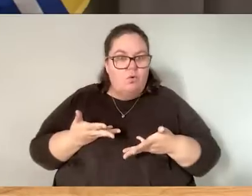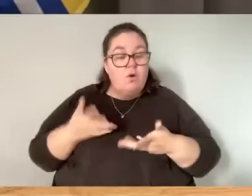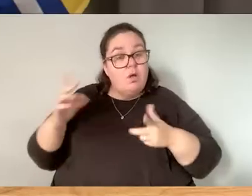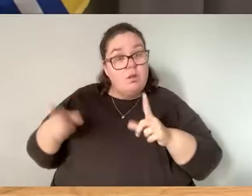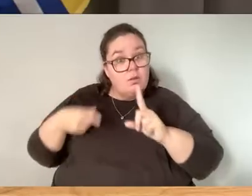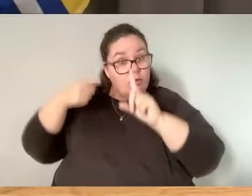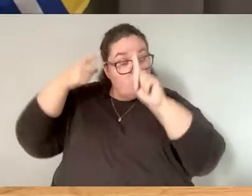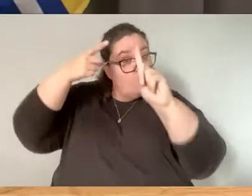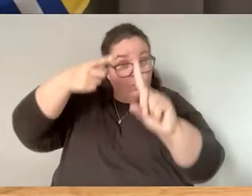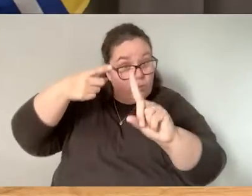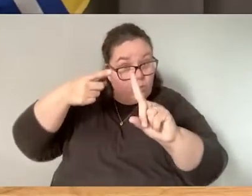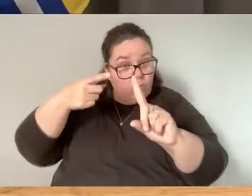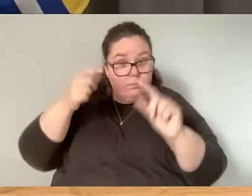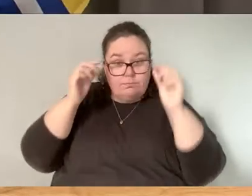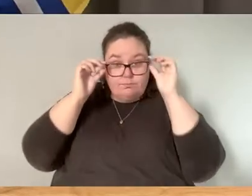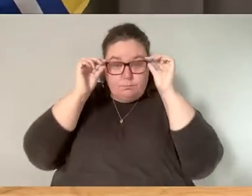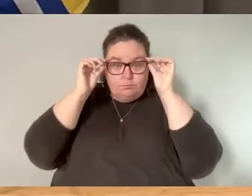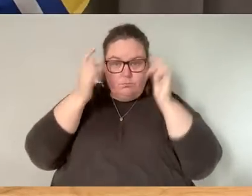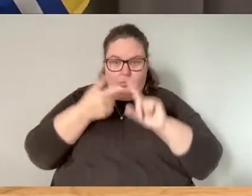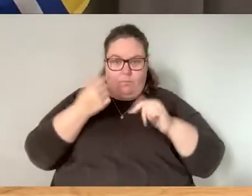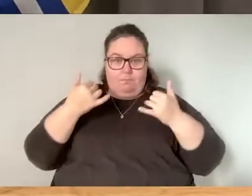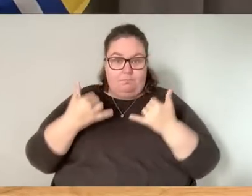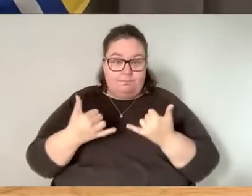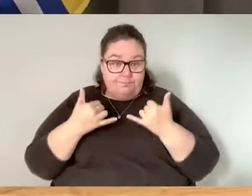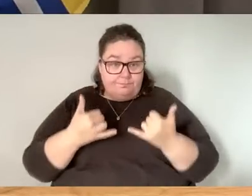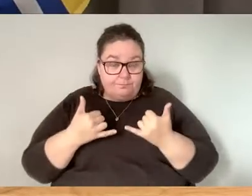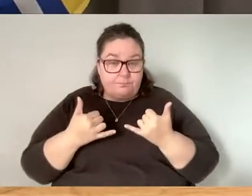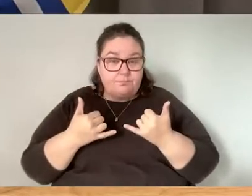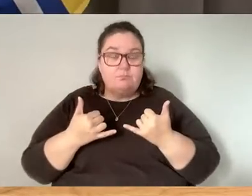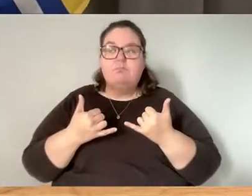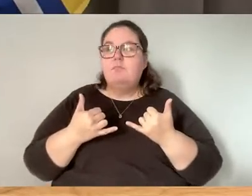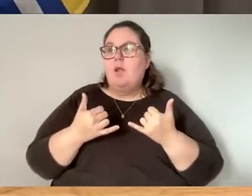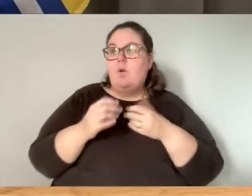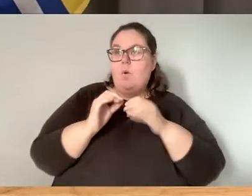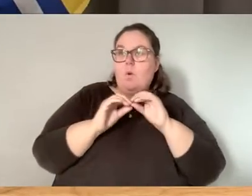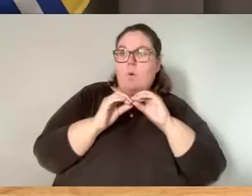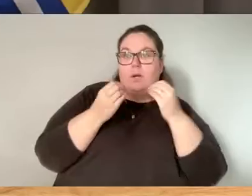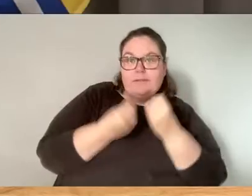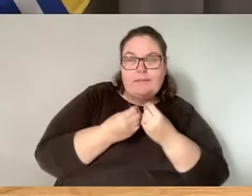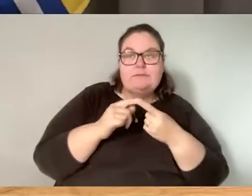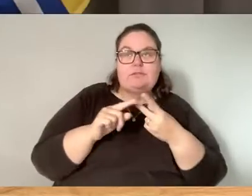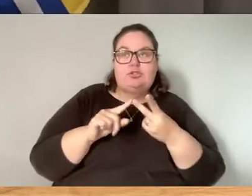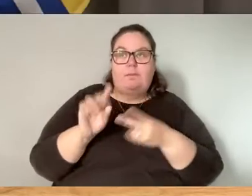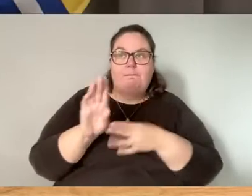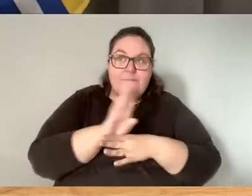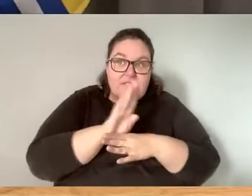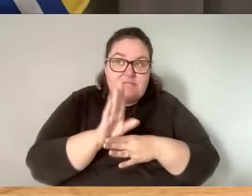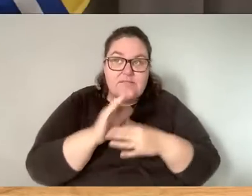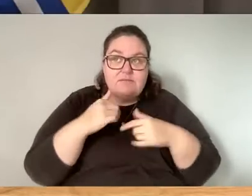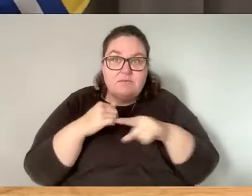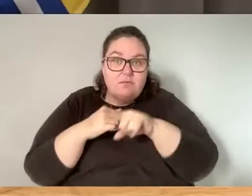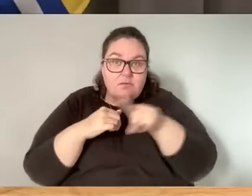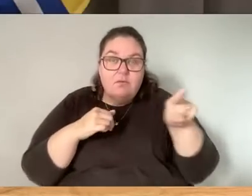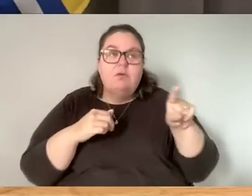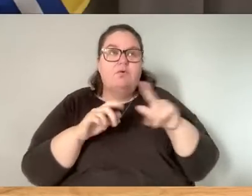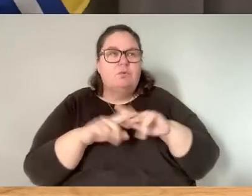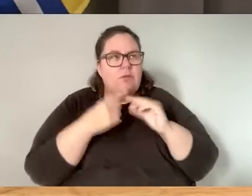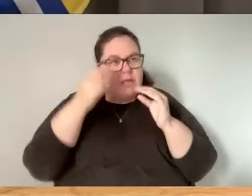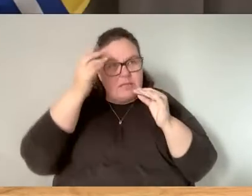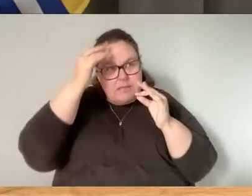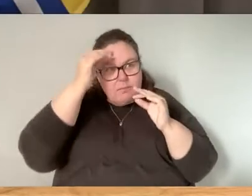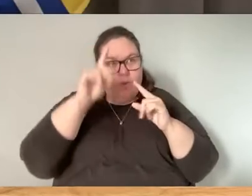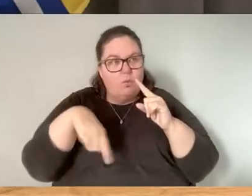that from now on, when there are organizations, businesses, we start thinking about it when we want